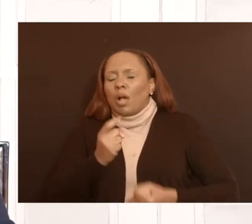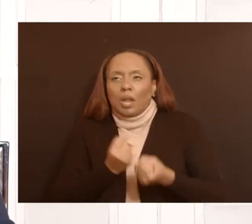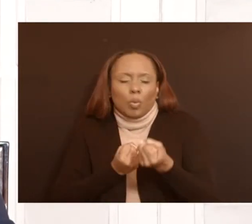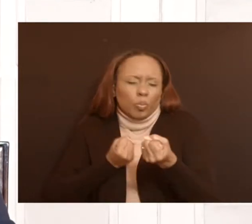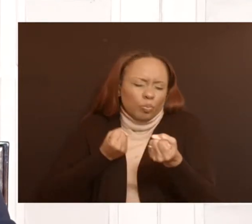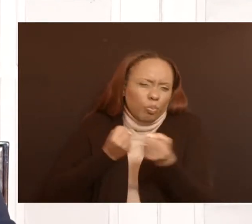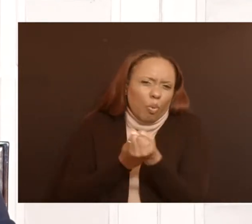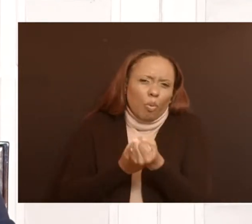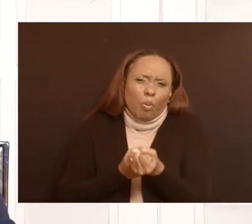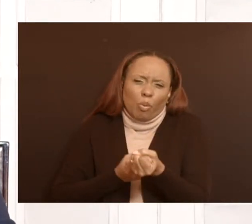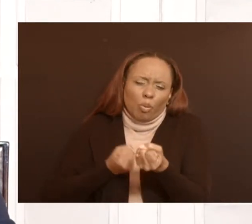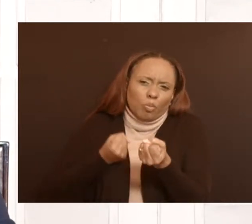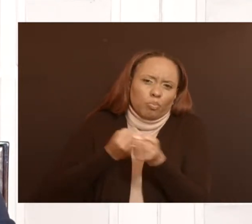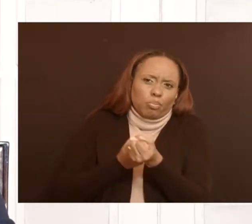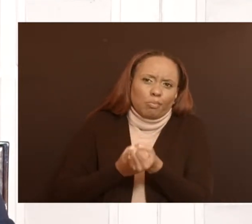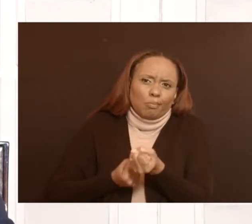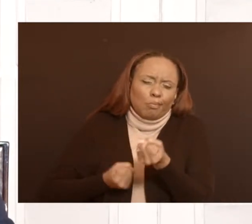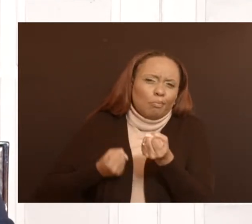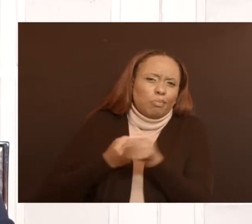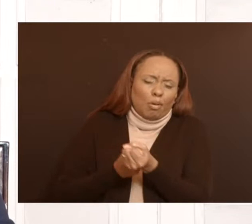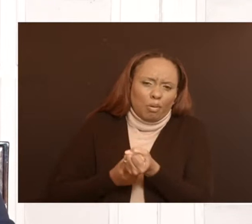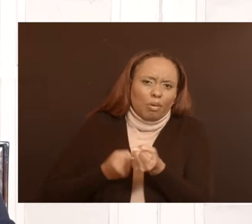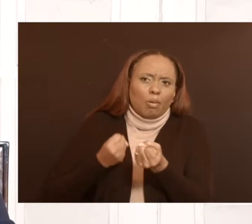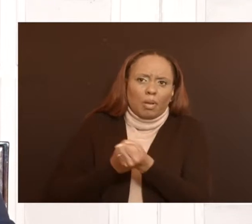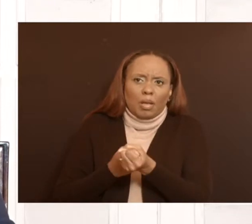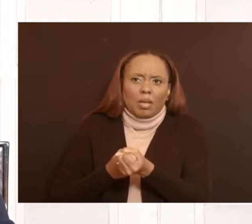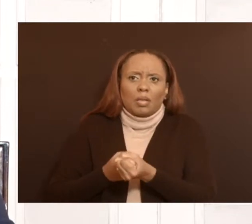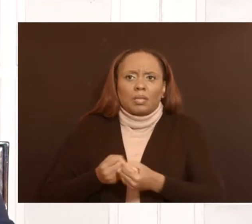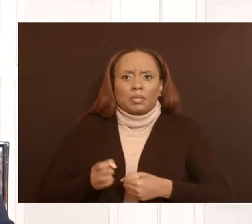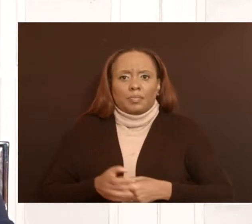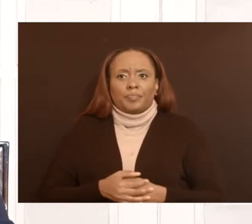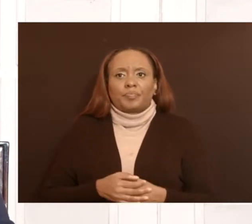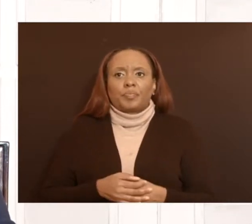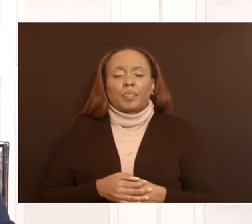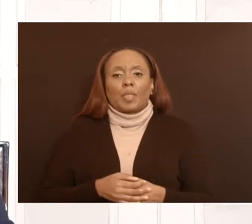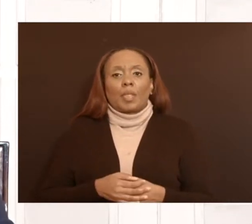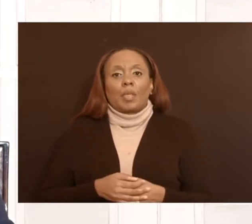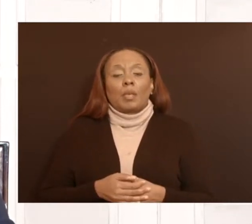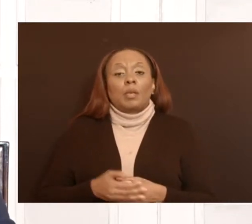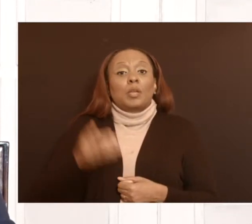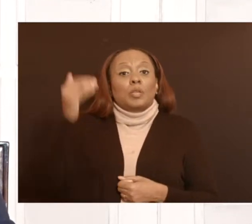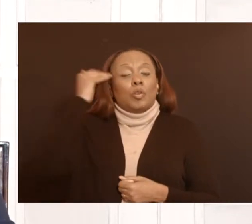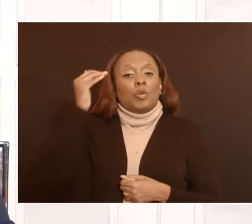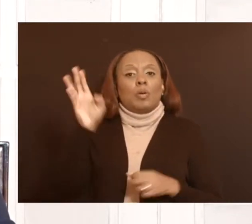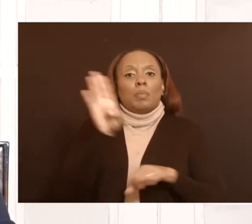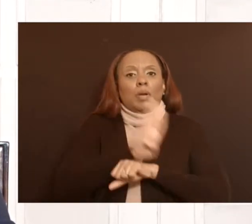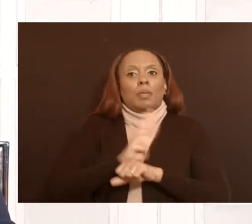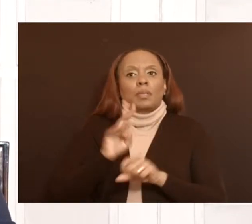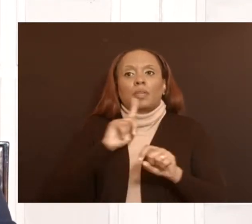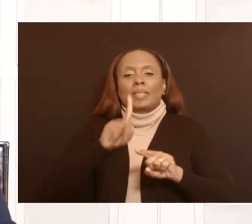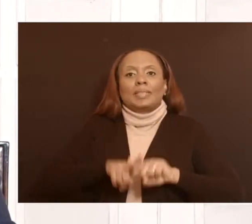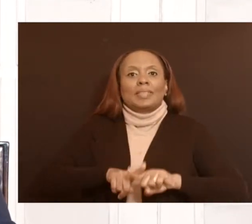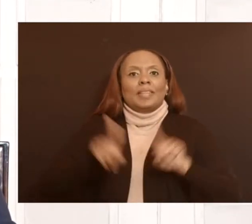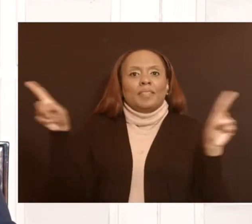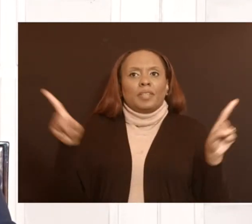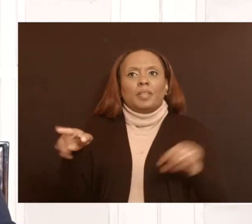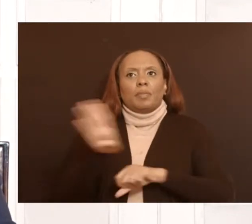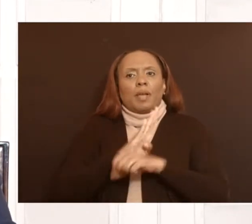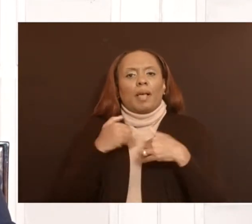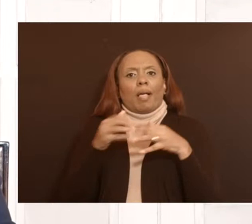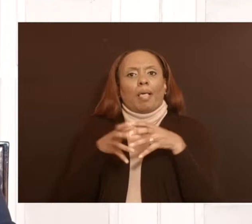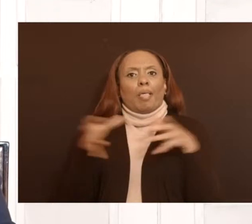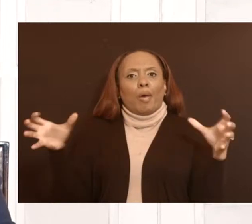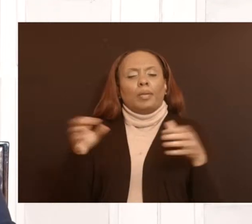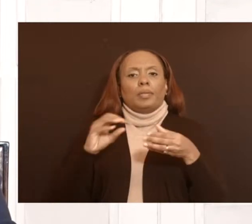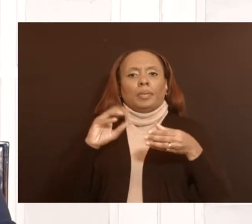a large rise in cases across your country. And in a matter of months, we get it down to 10, 5, that sort of numbers,